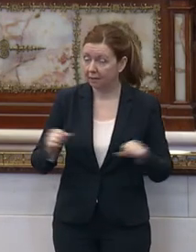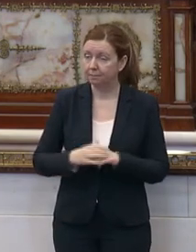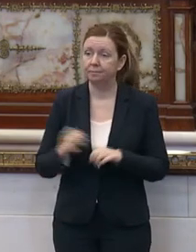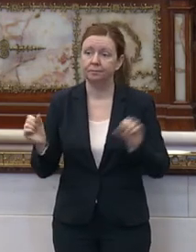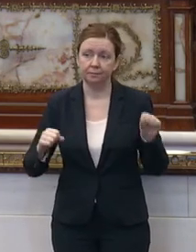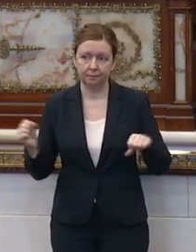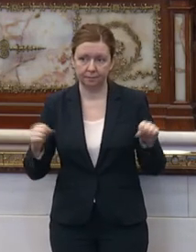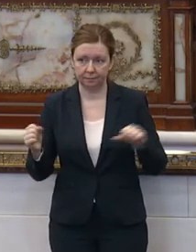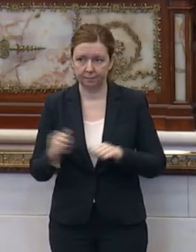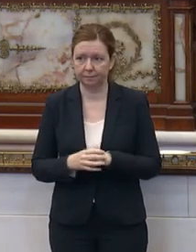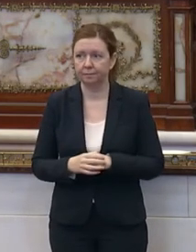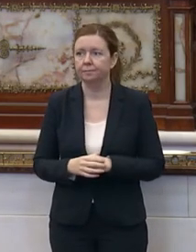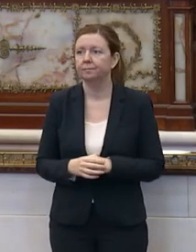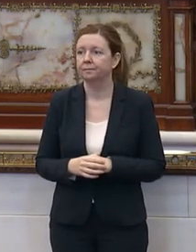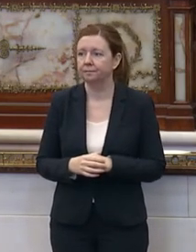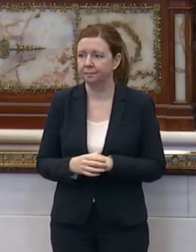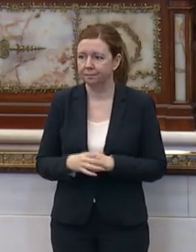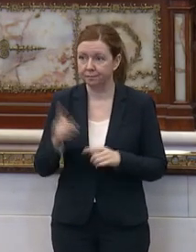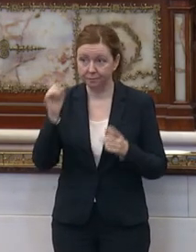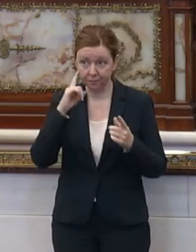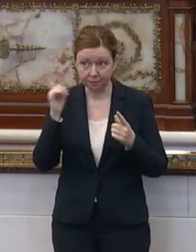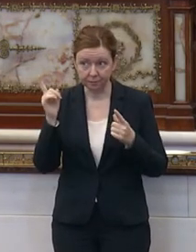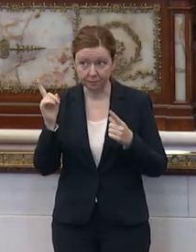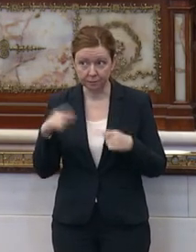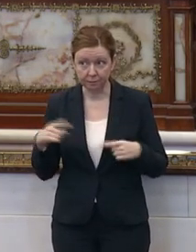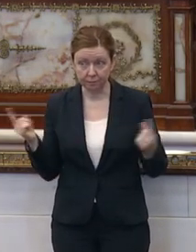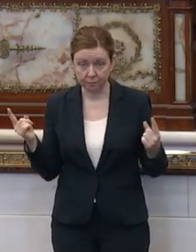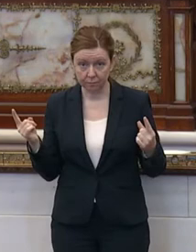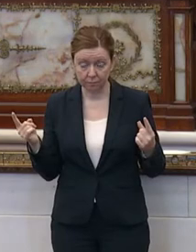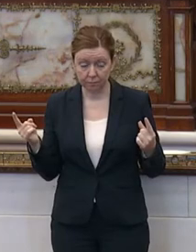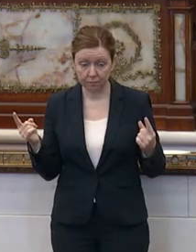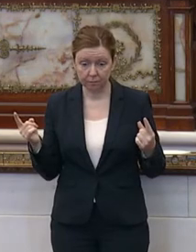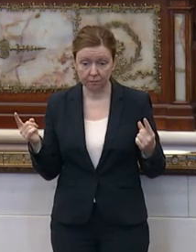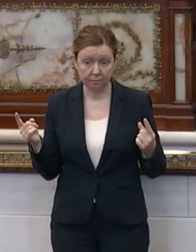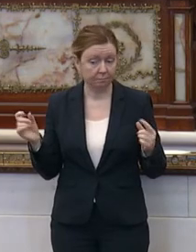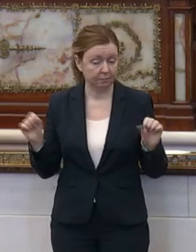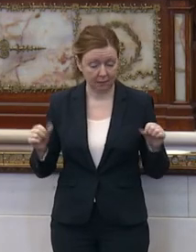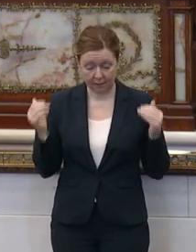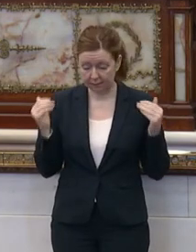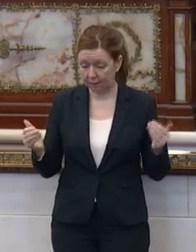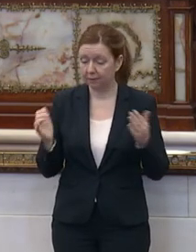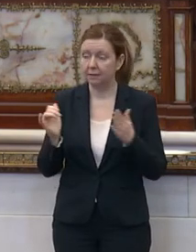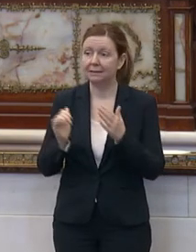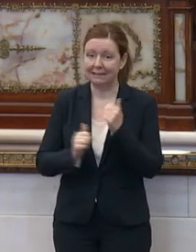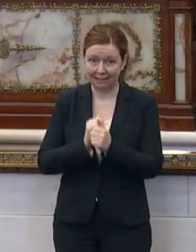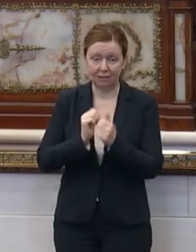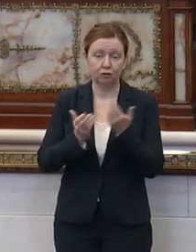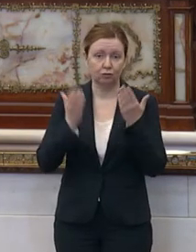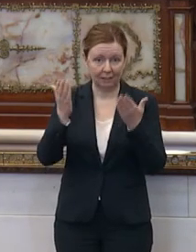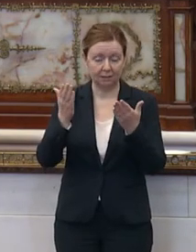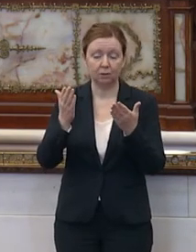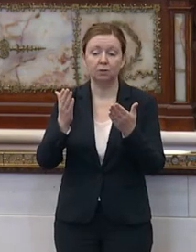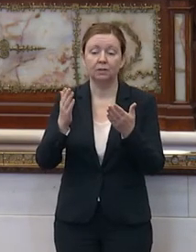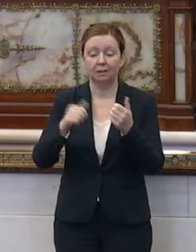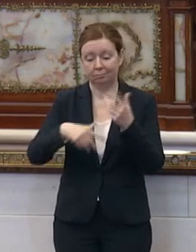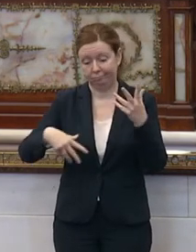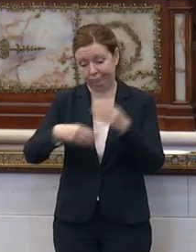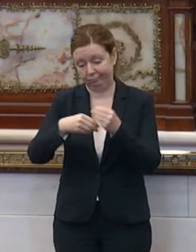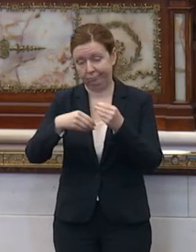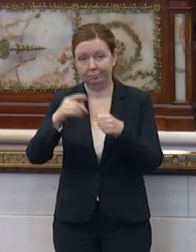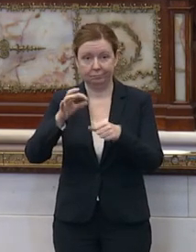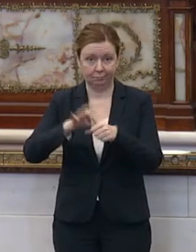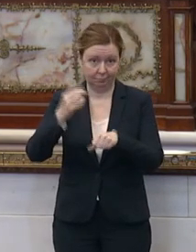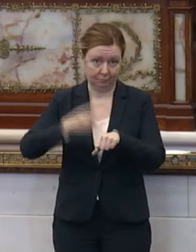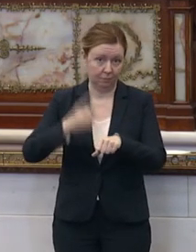aye. Aye. Aye. Aye. Aye. Those opposed? Ayes have it. Each of the resolutions on the resolution consent